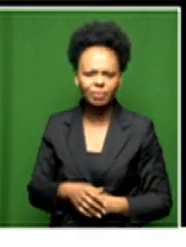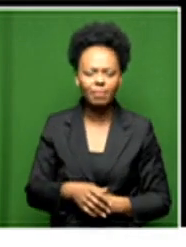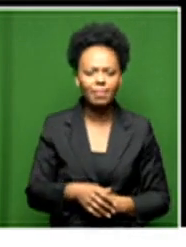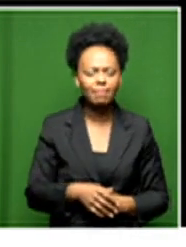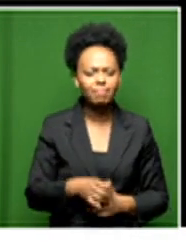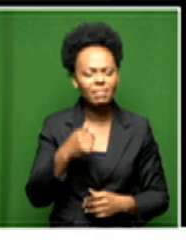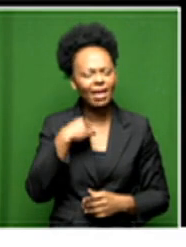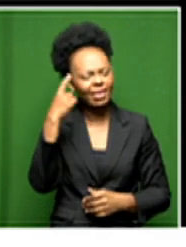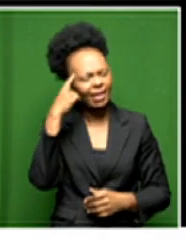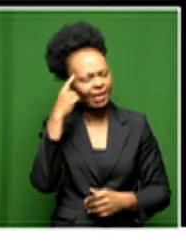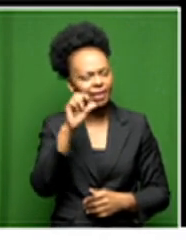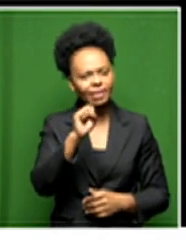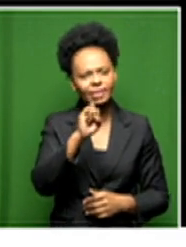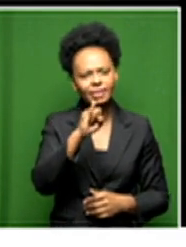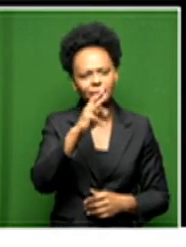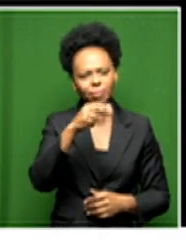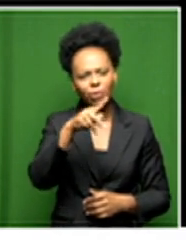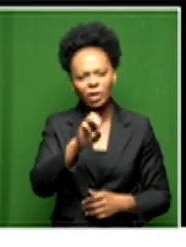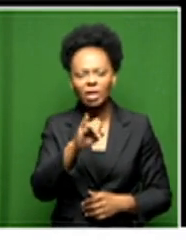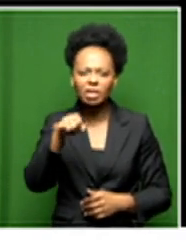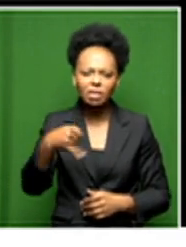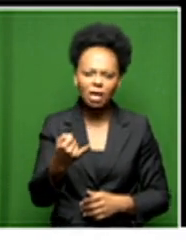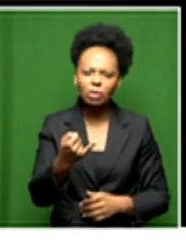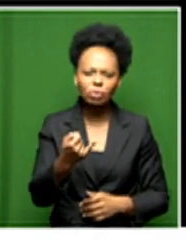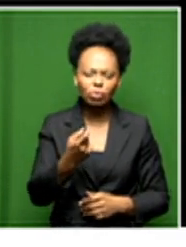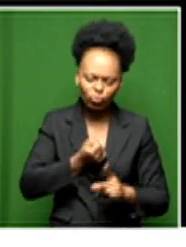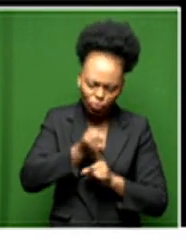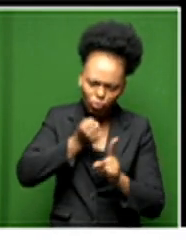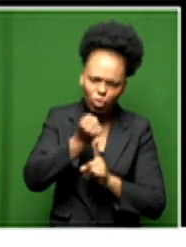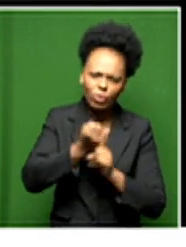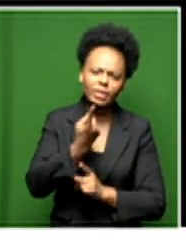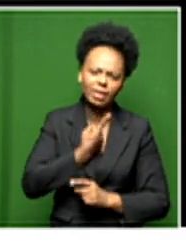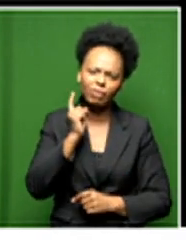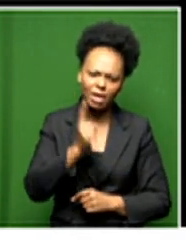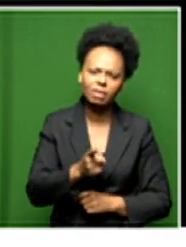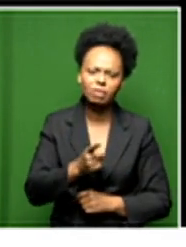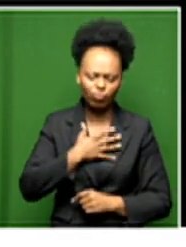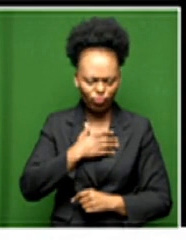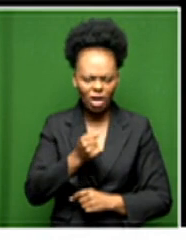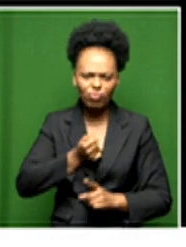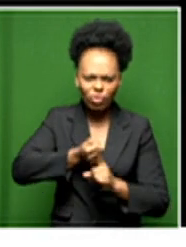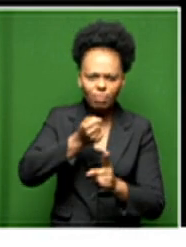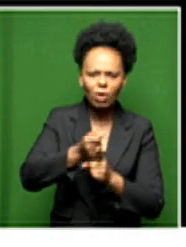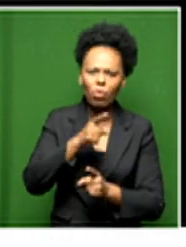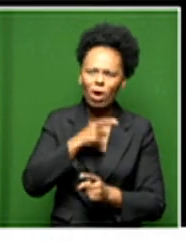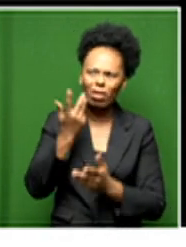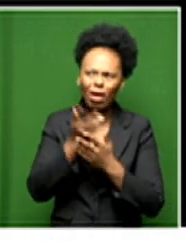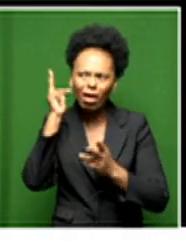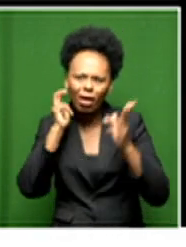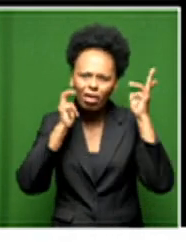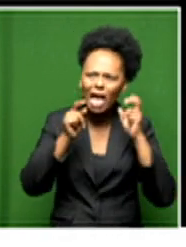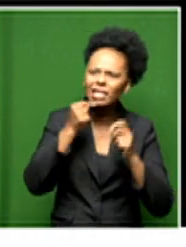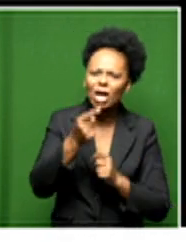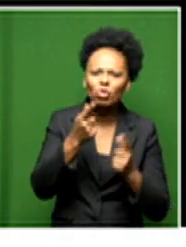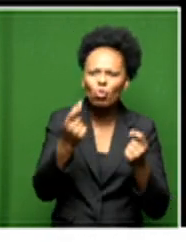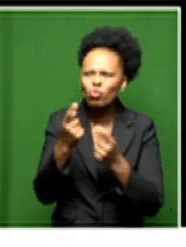I think simply we're just to fight for yourself. Yes, and people yes, will always tell you what to do and how to be.